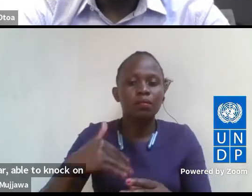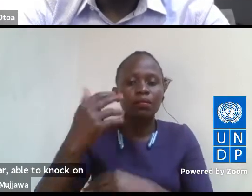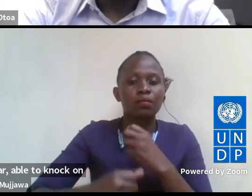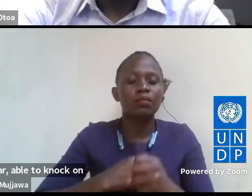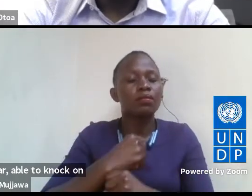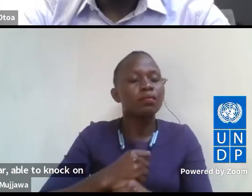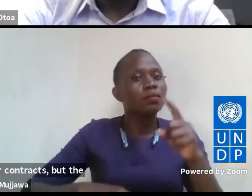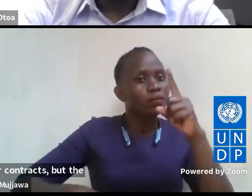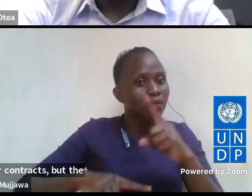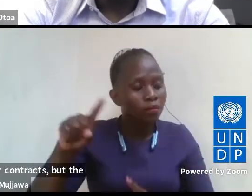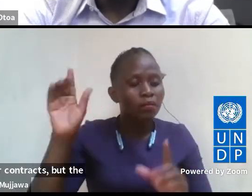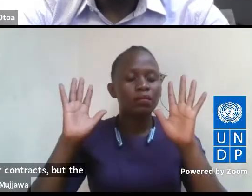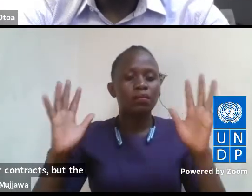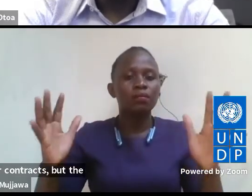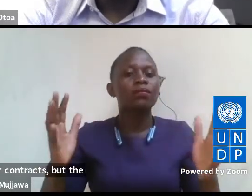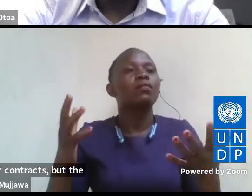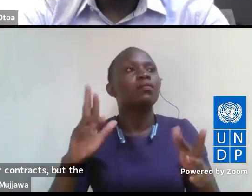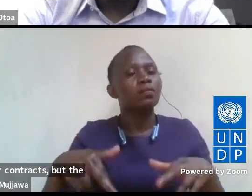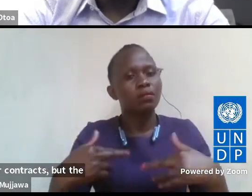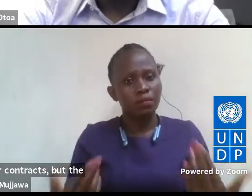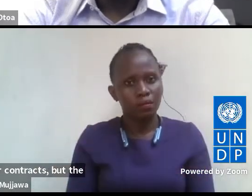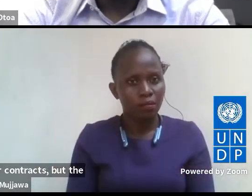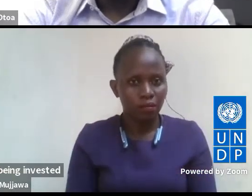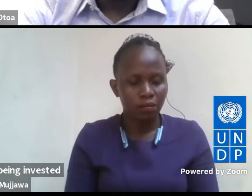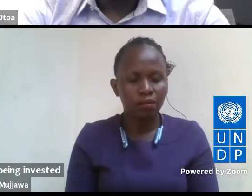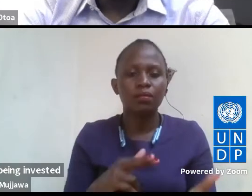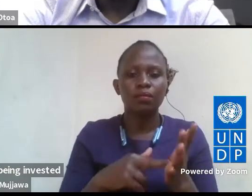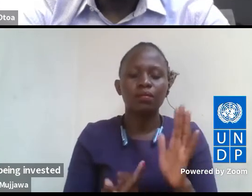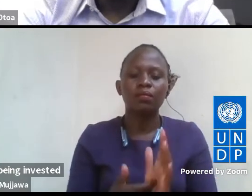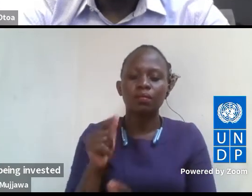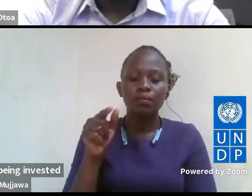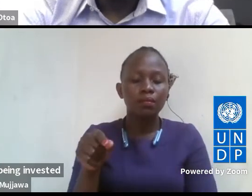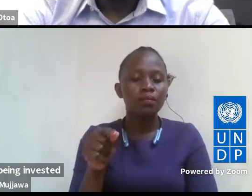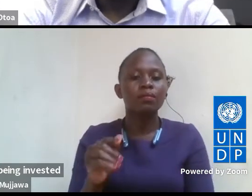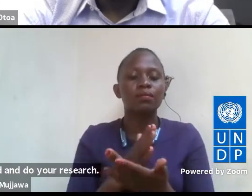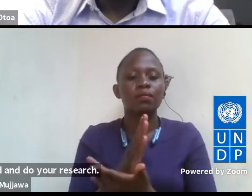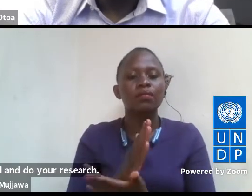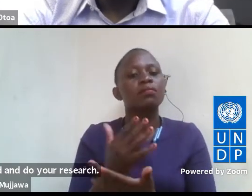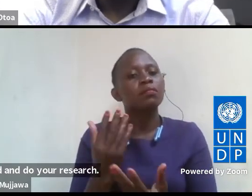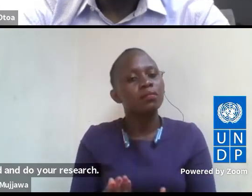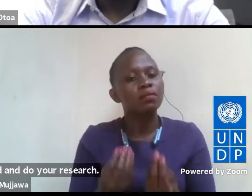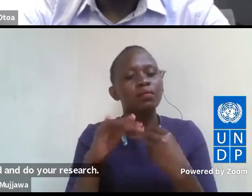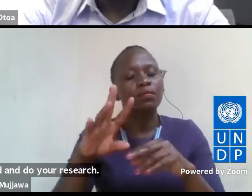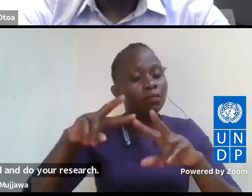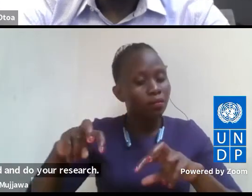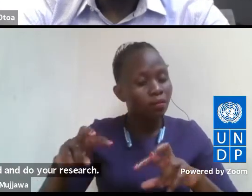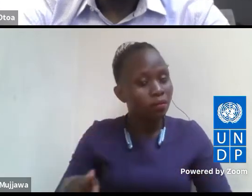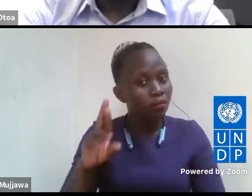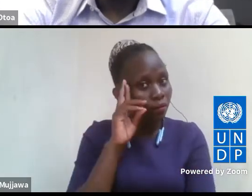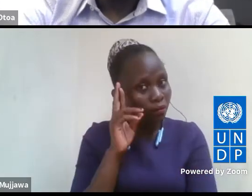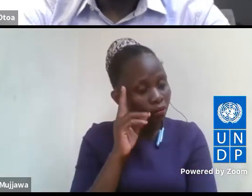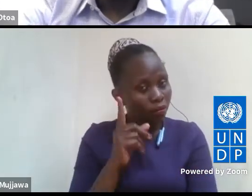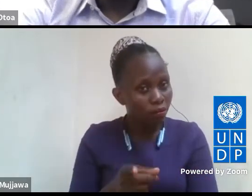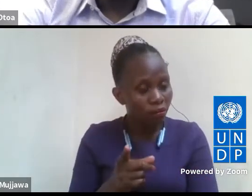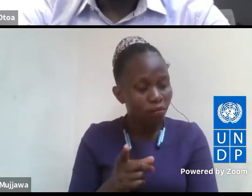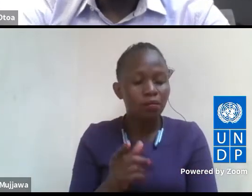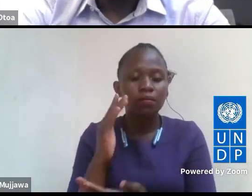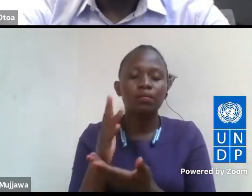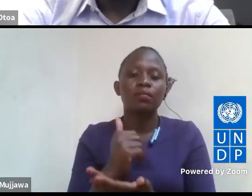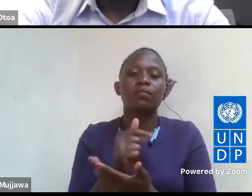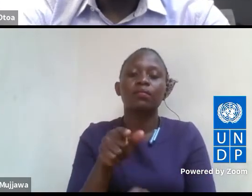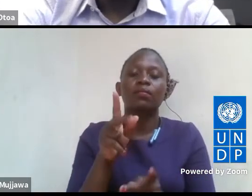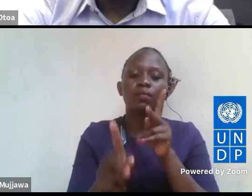shortcut around this is really be invested and do your research, yeah? Because these guys we are trying to attract finance